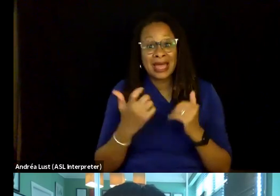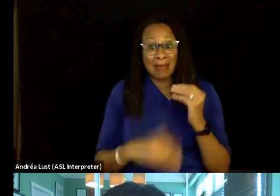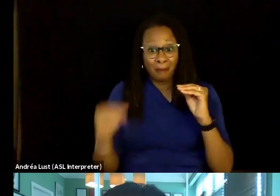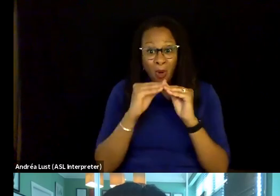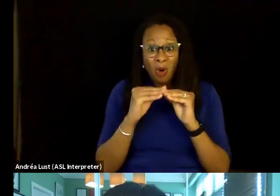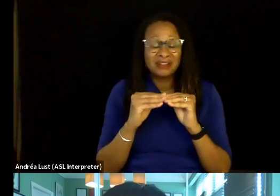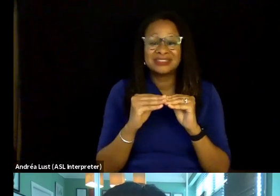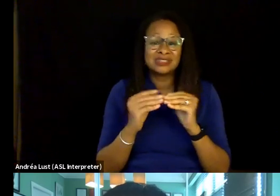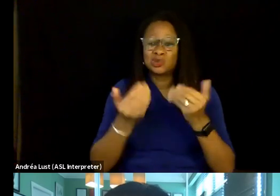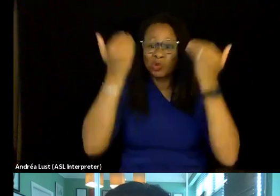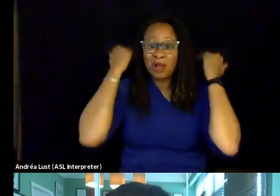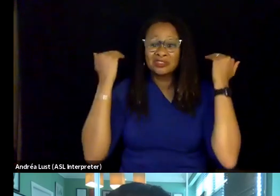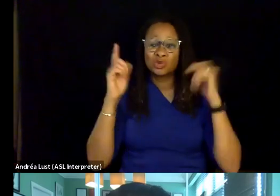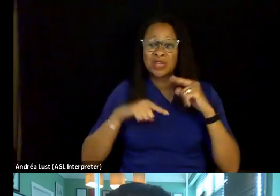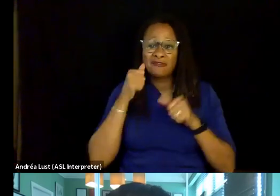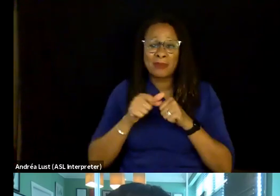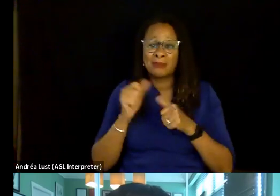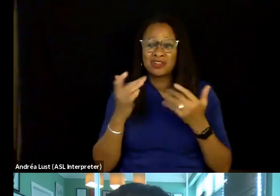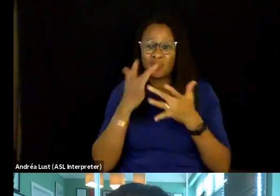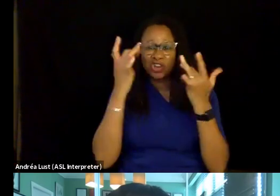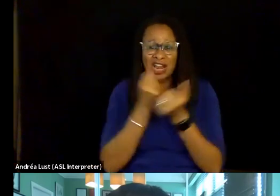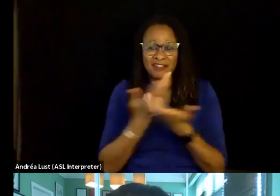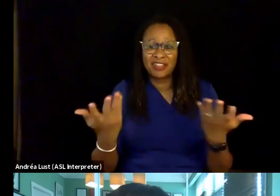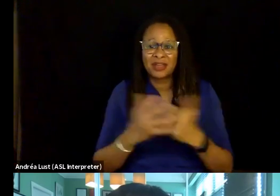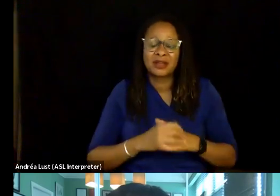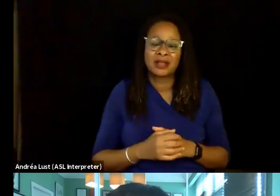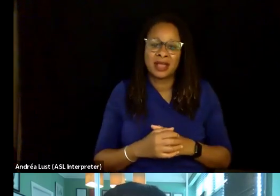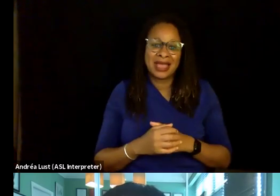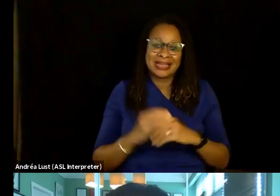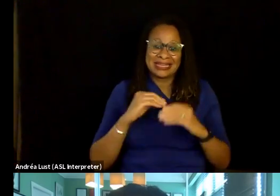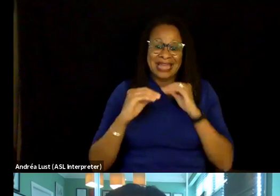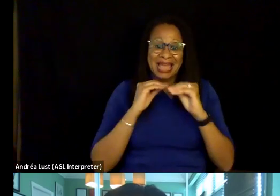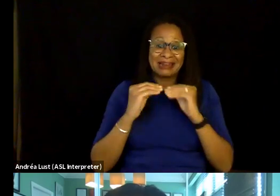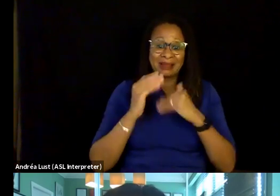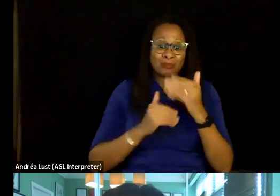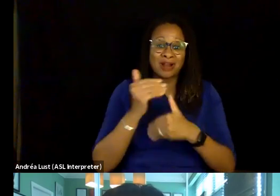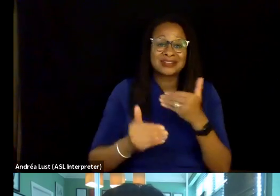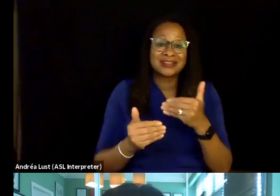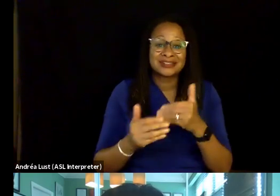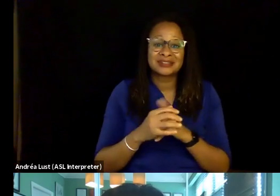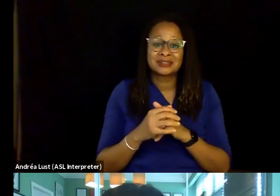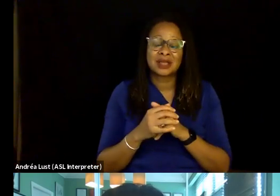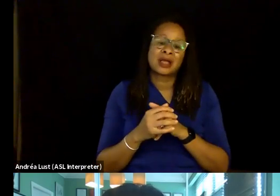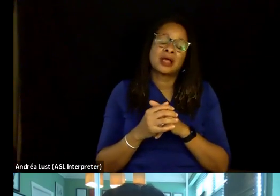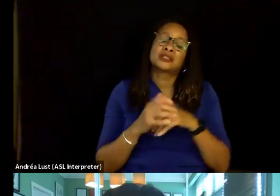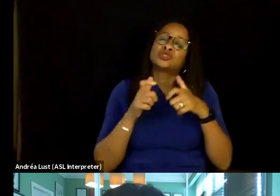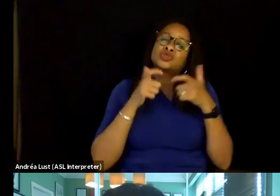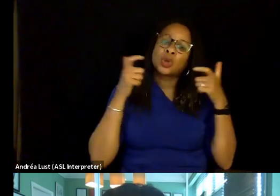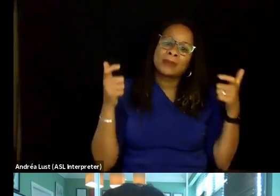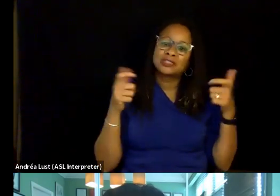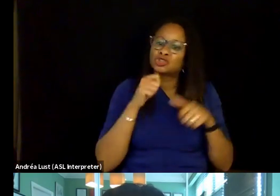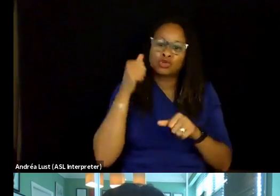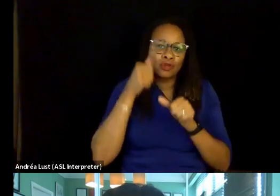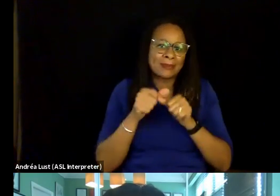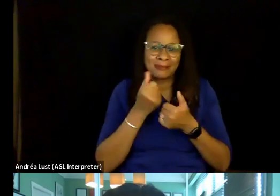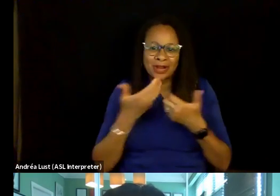and no one will remember anything. It's always in the editing process, you always put so much that you don't remember anything